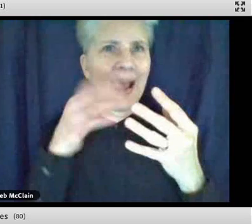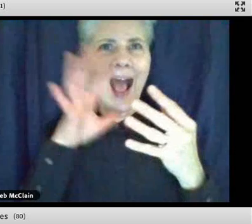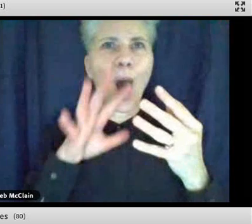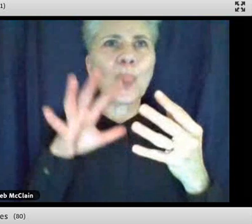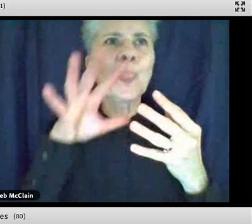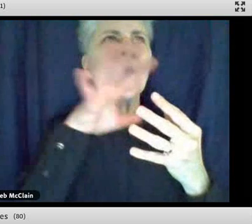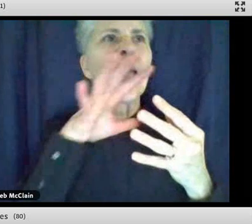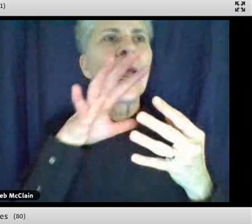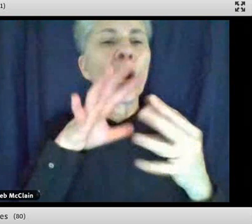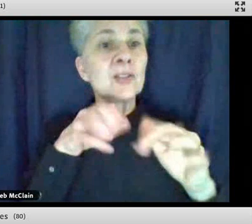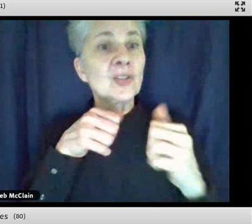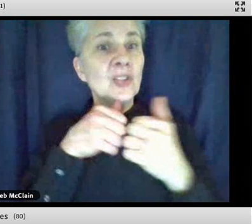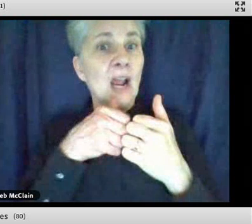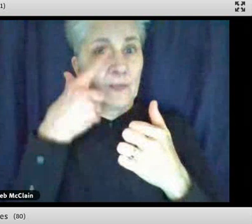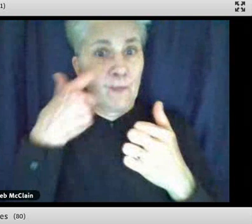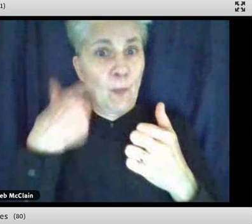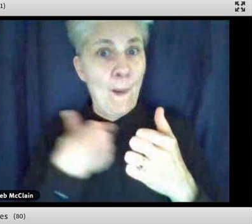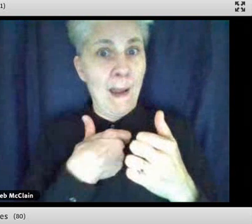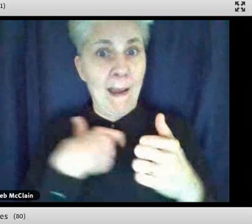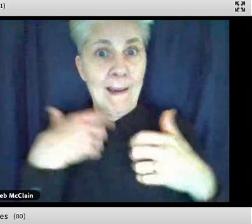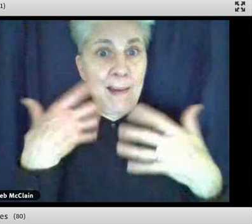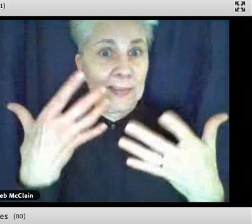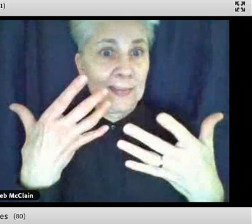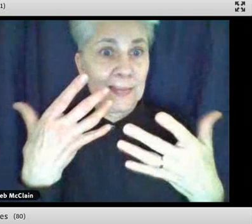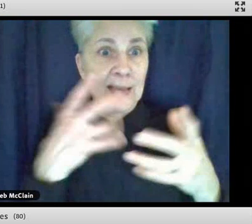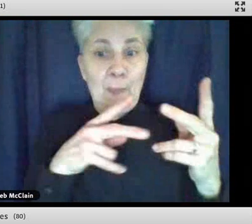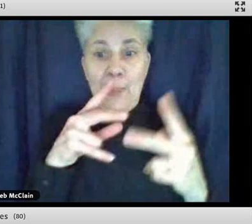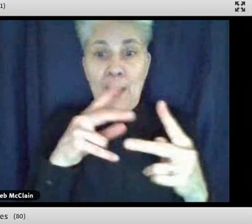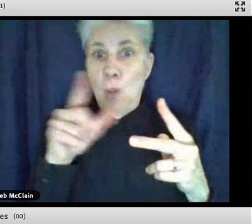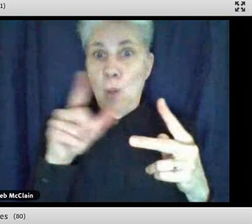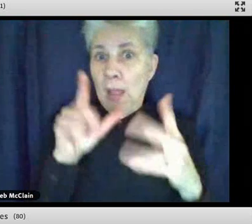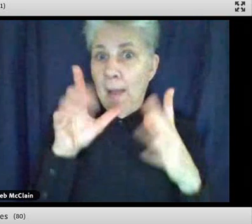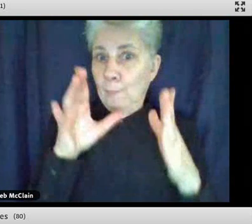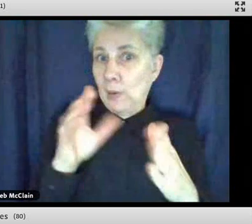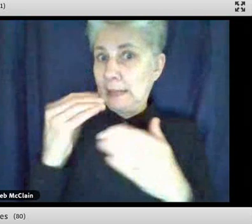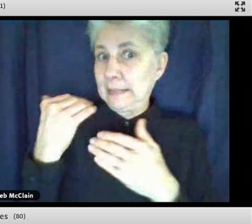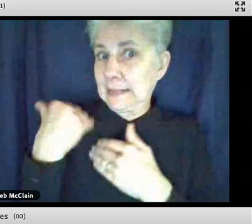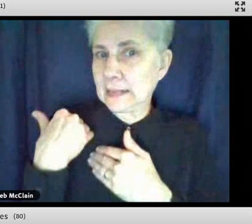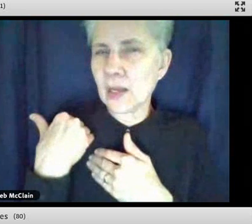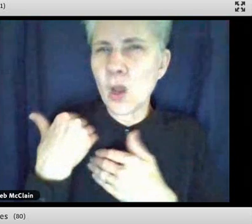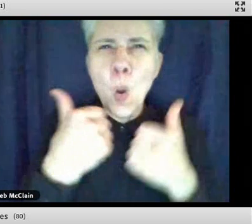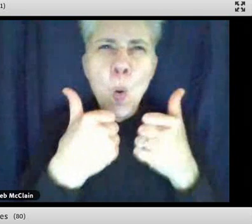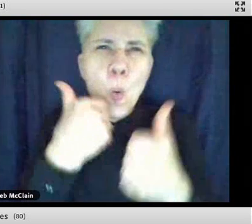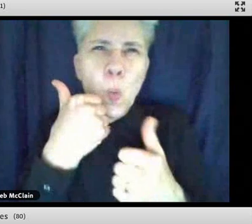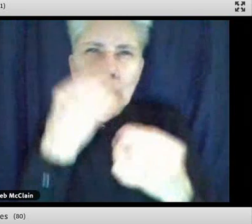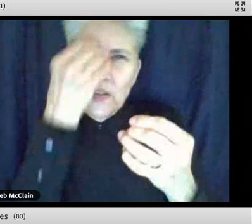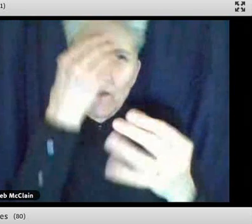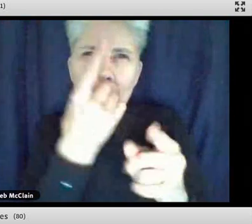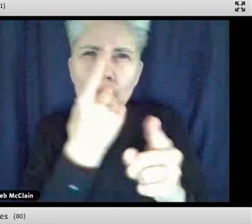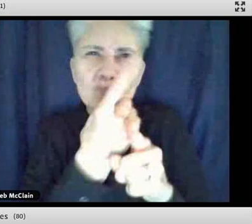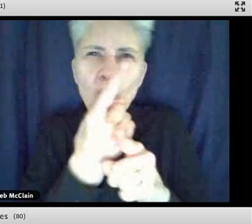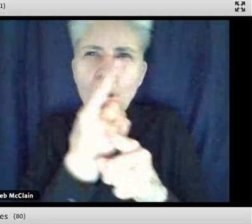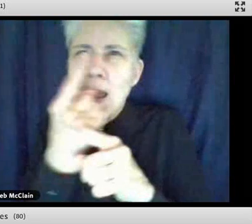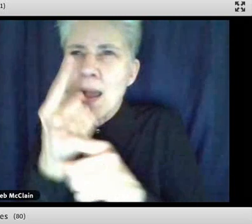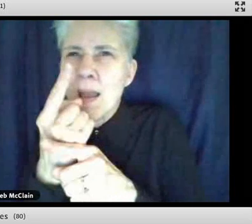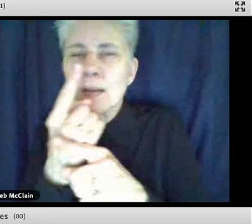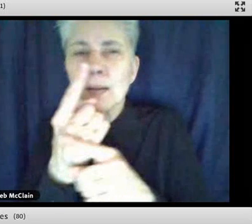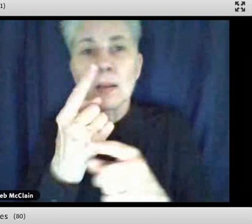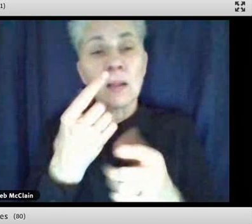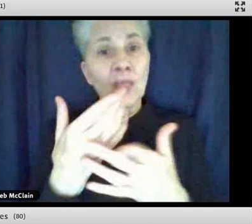the challenge for us as people, as librarians, is to determine which information is accurate. And so one of the things you can do